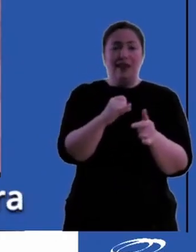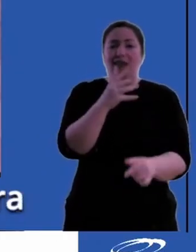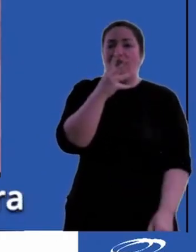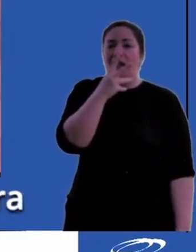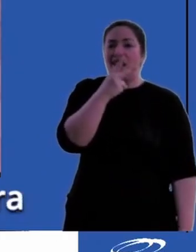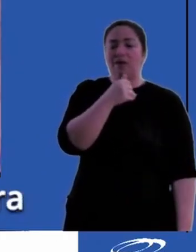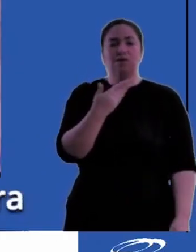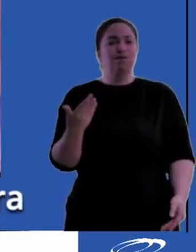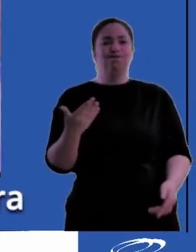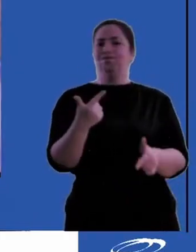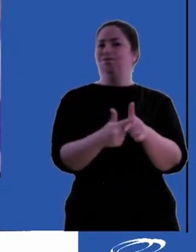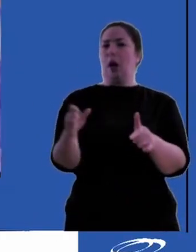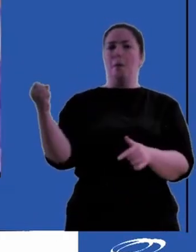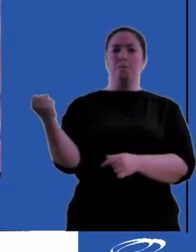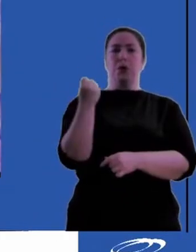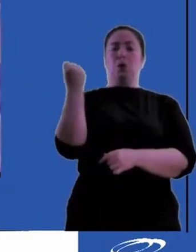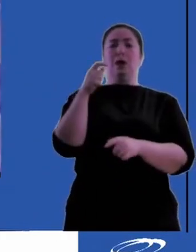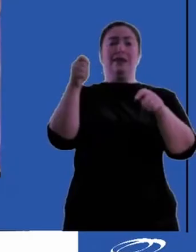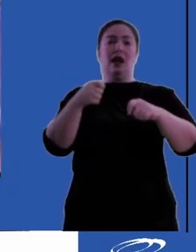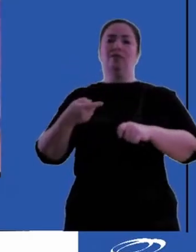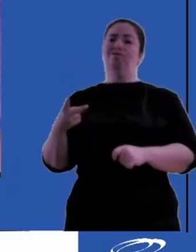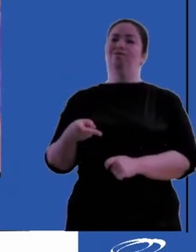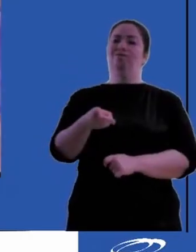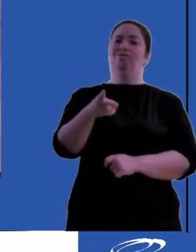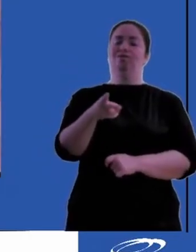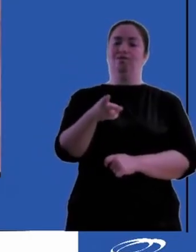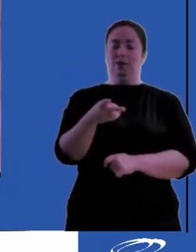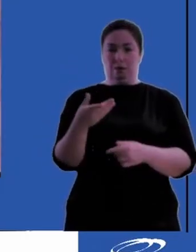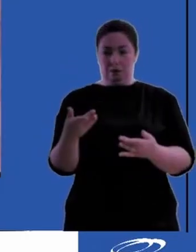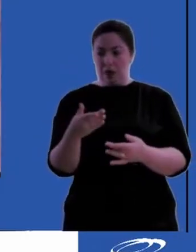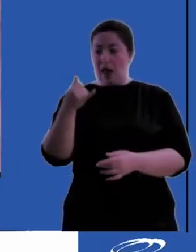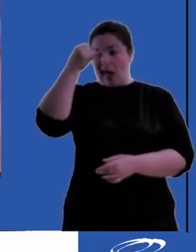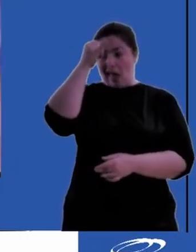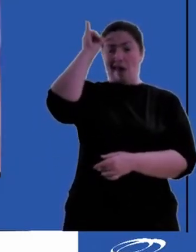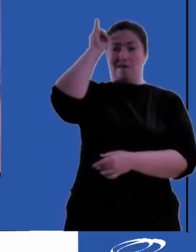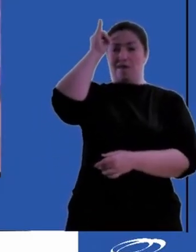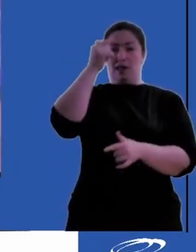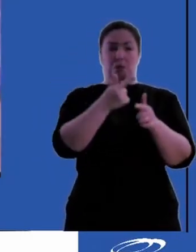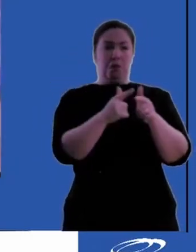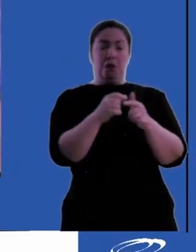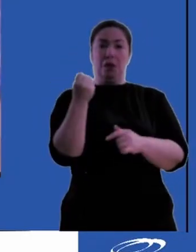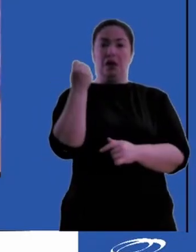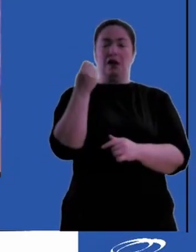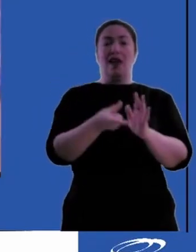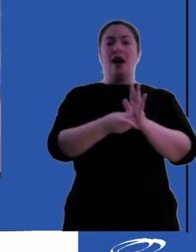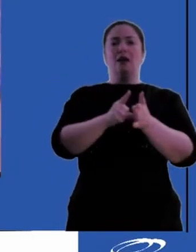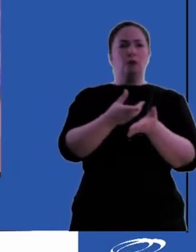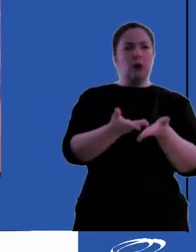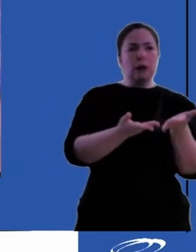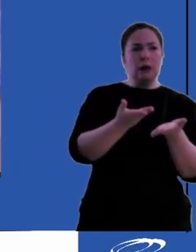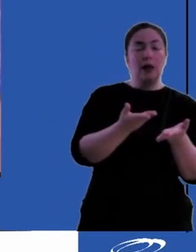to develop diagnostics to know that those organisms are there on the surface of the implant. And so a lot of what